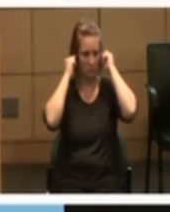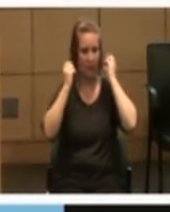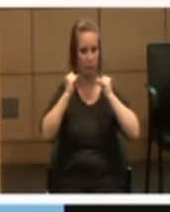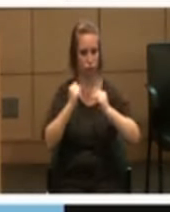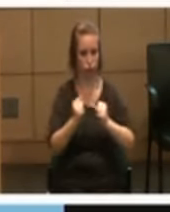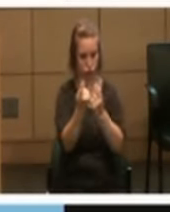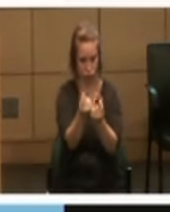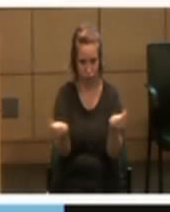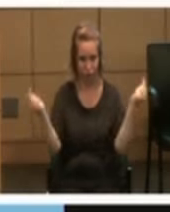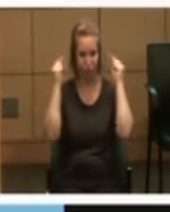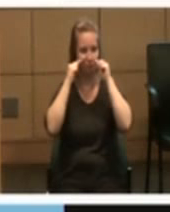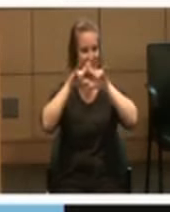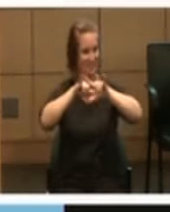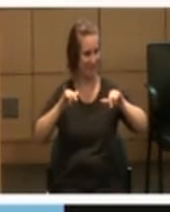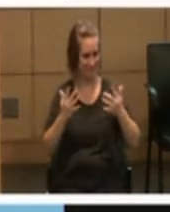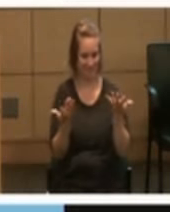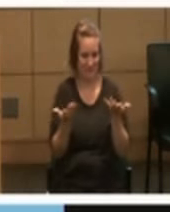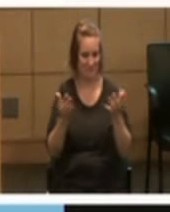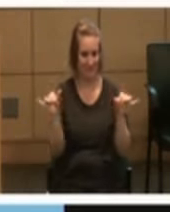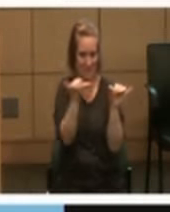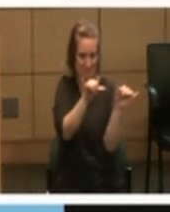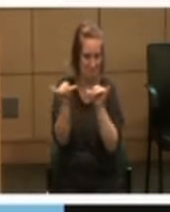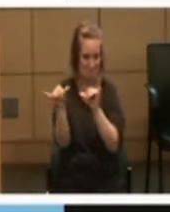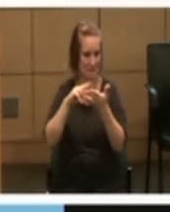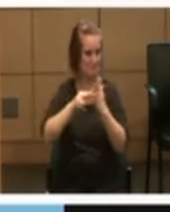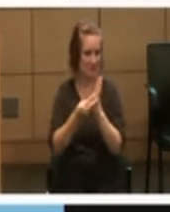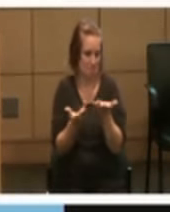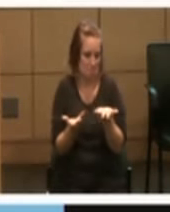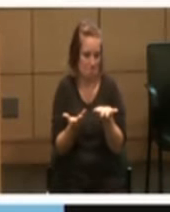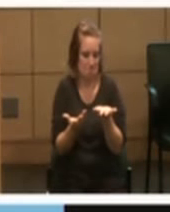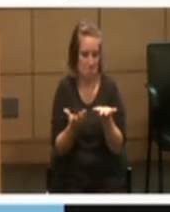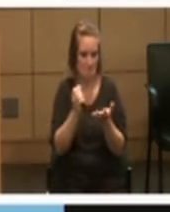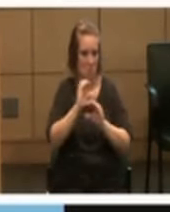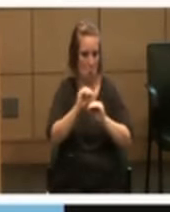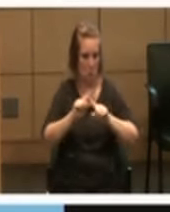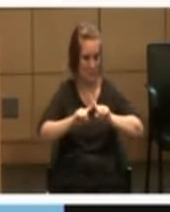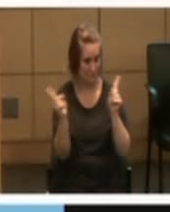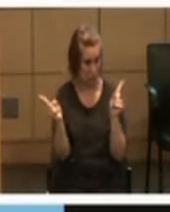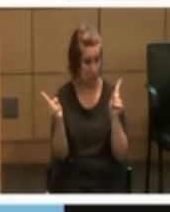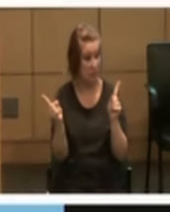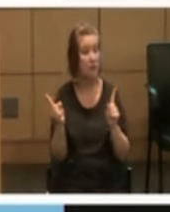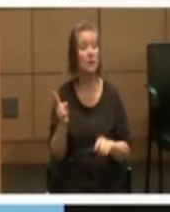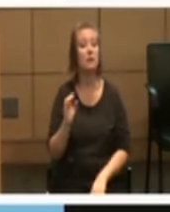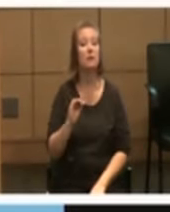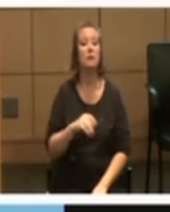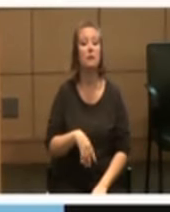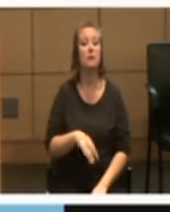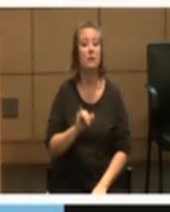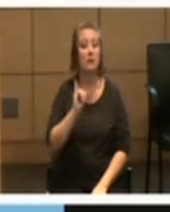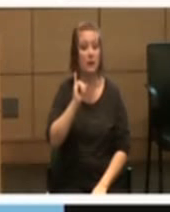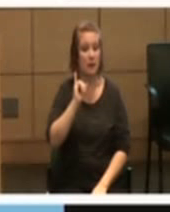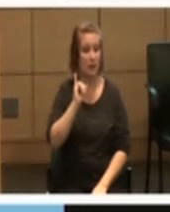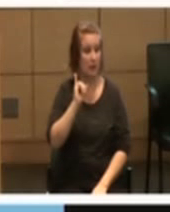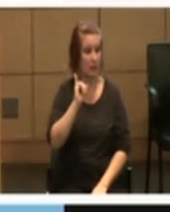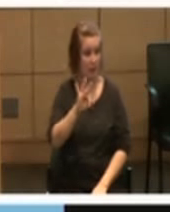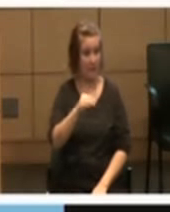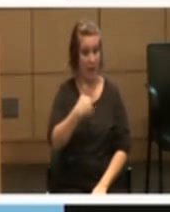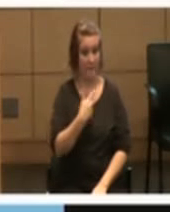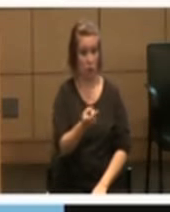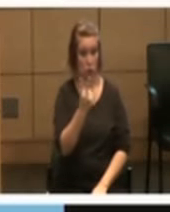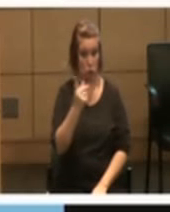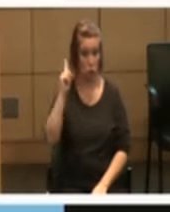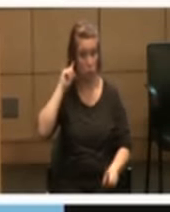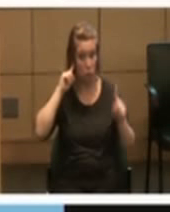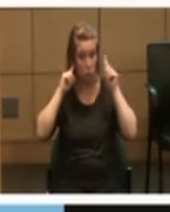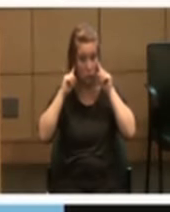a huge difference between the ears and what the signal that's getting there. You would expect that with two ears, it might be better because of